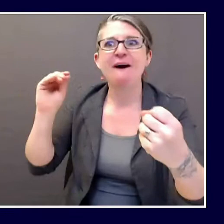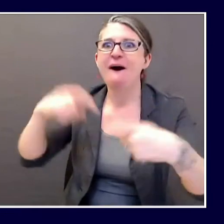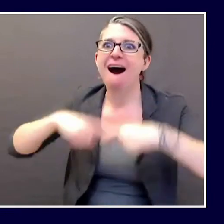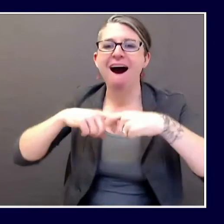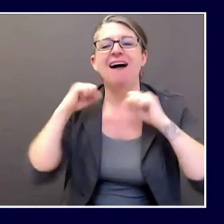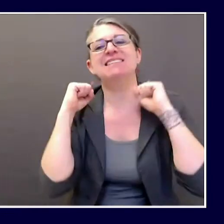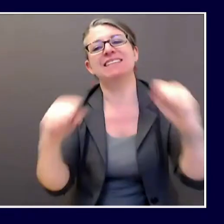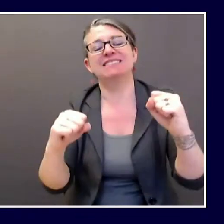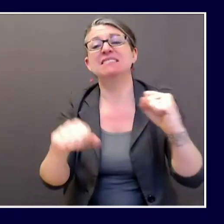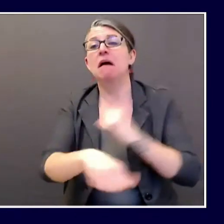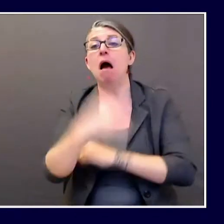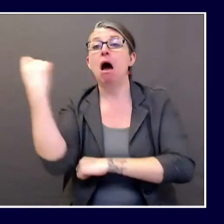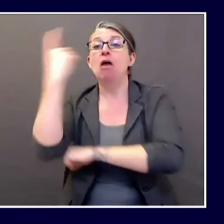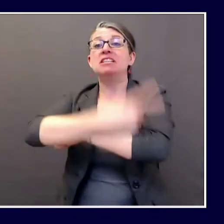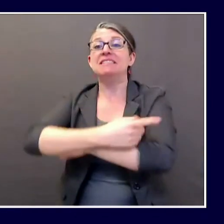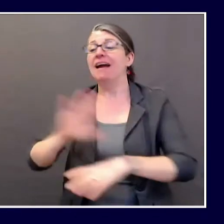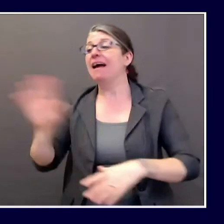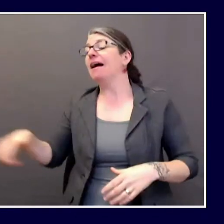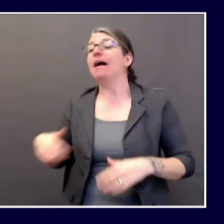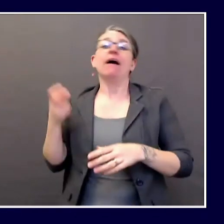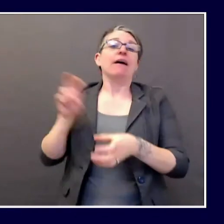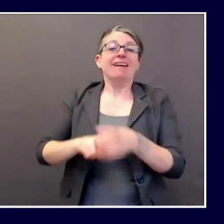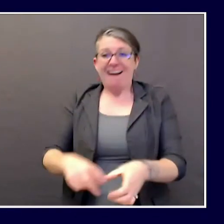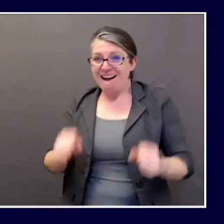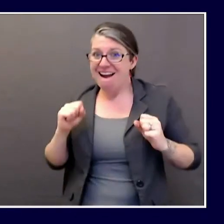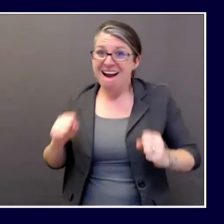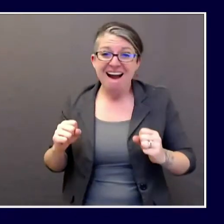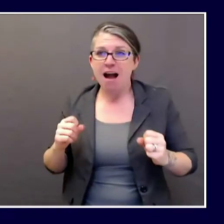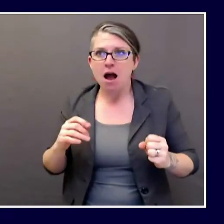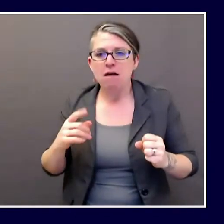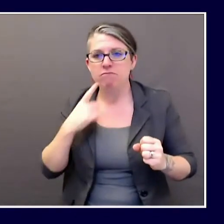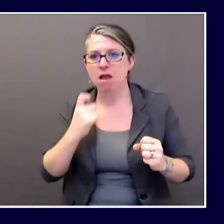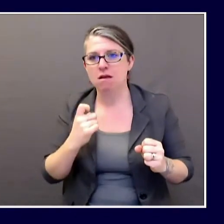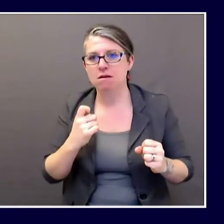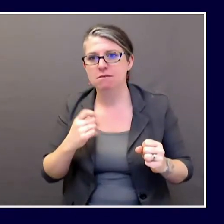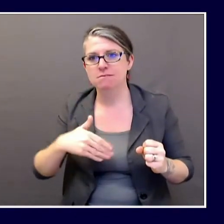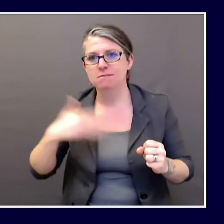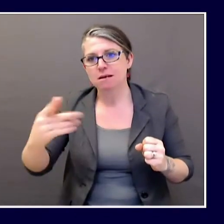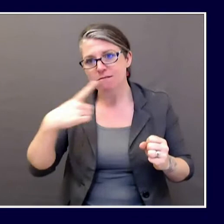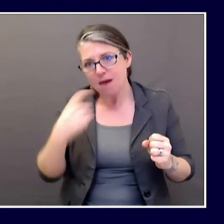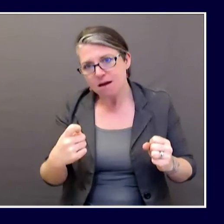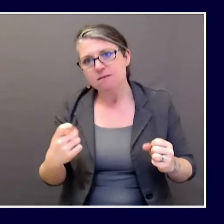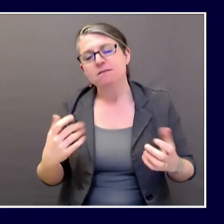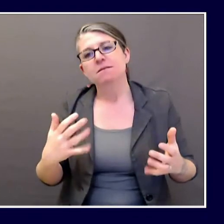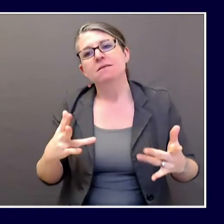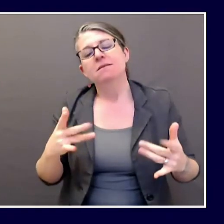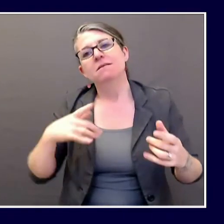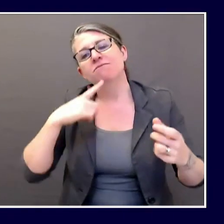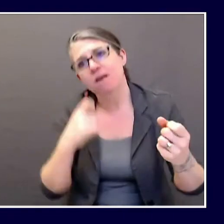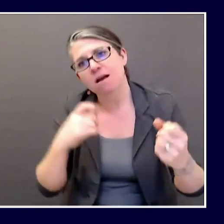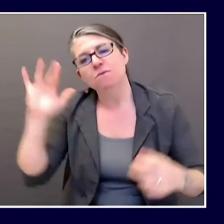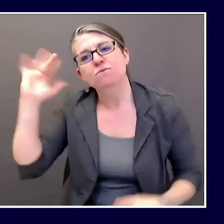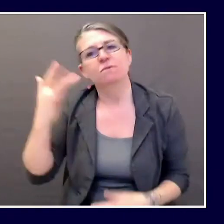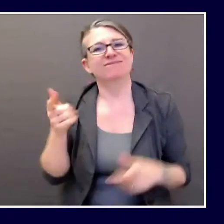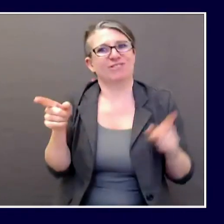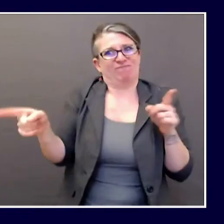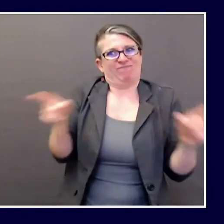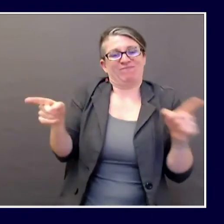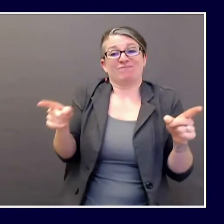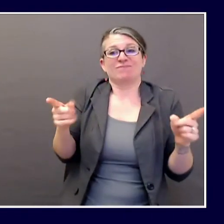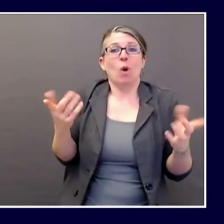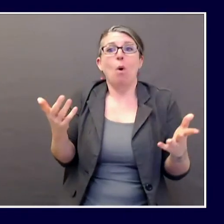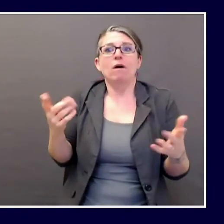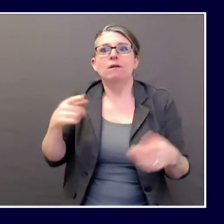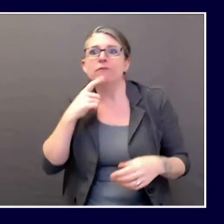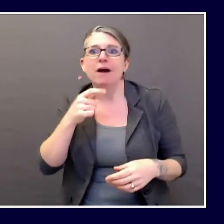getting vaccines authorized, the federal government and various partners are just mandatorily turning on everything to be a